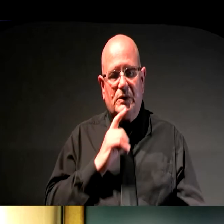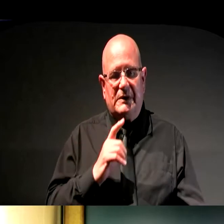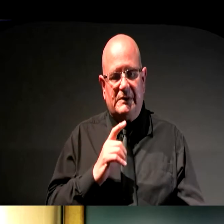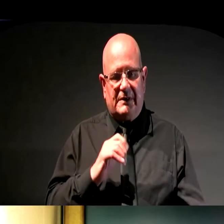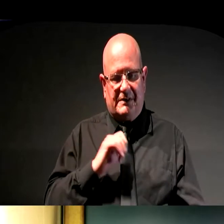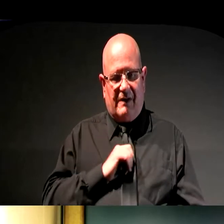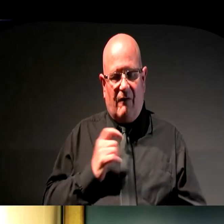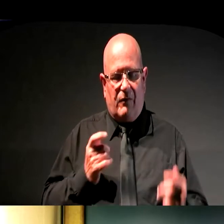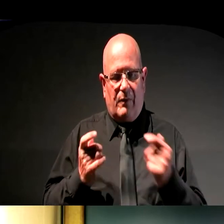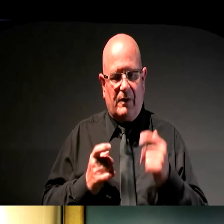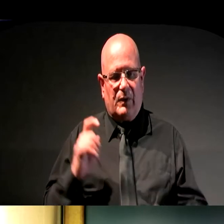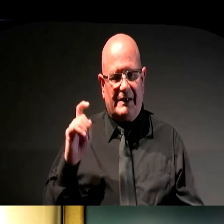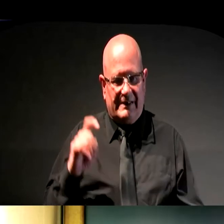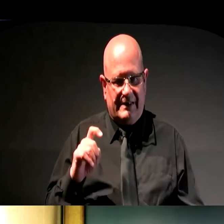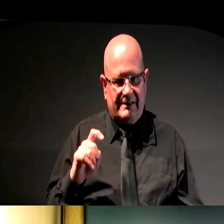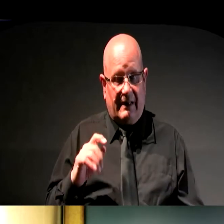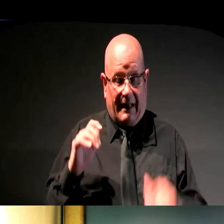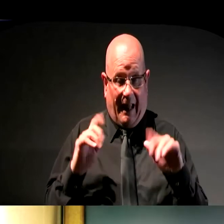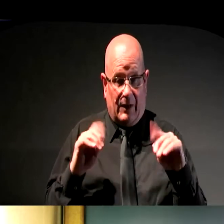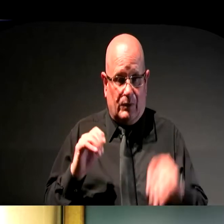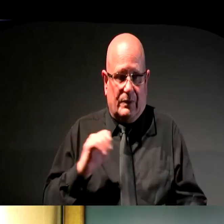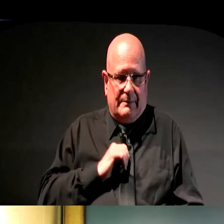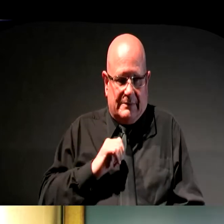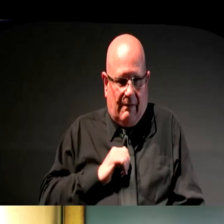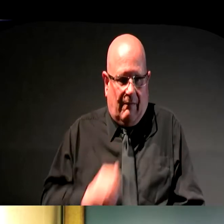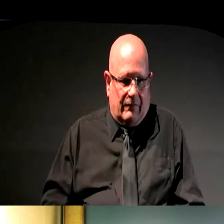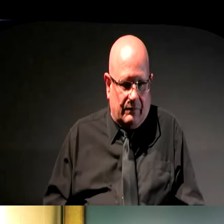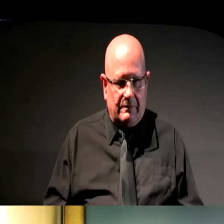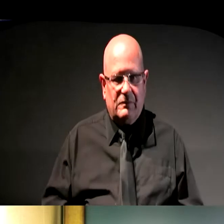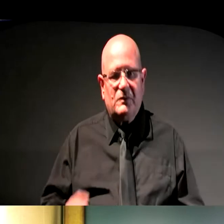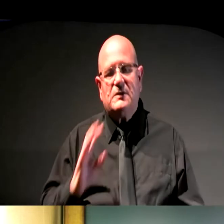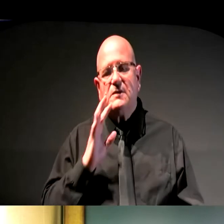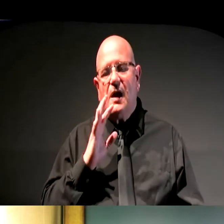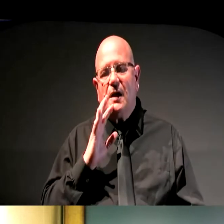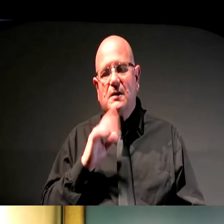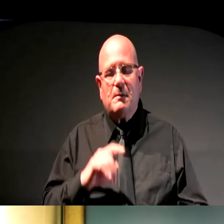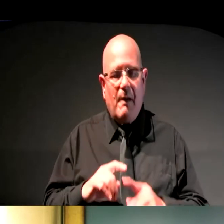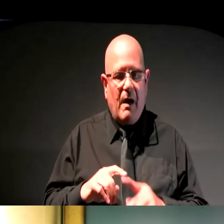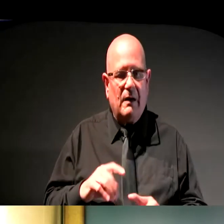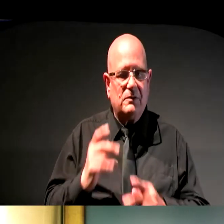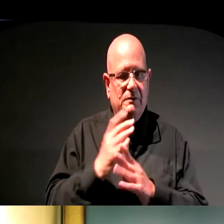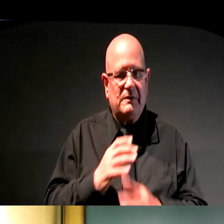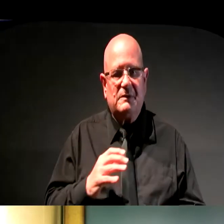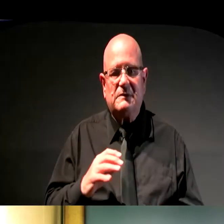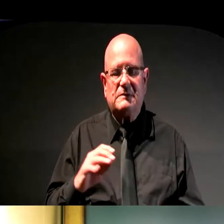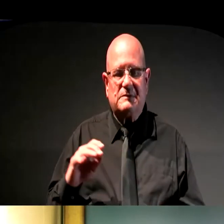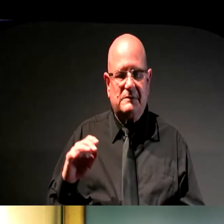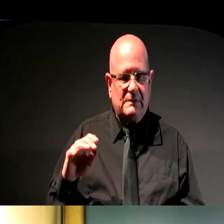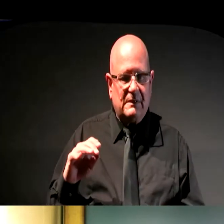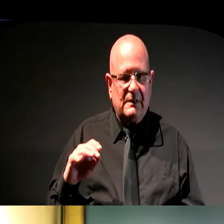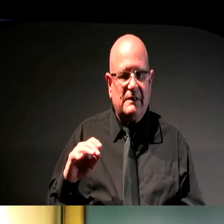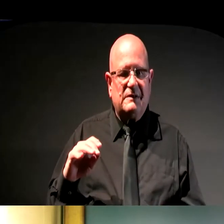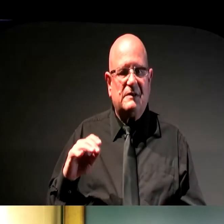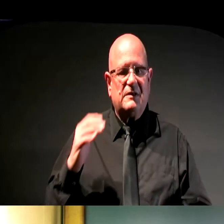self-regulatory things that they do themselves. We talked to supervisors about sending out meeting agendas so that